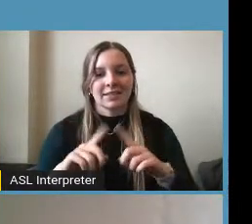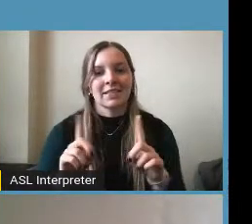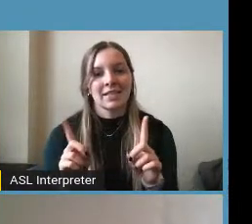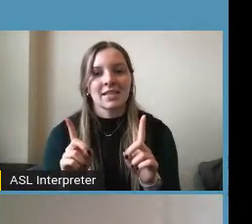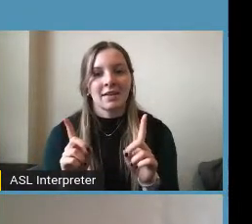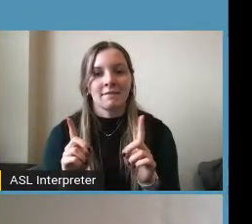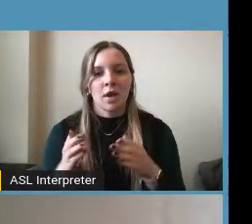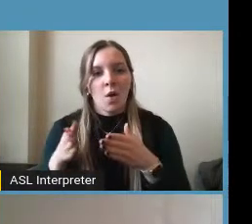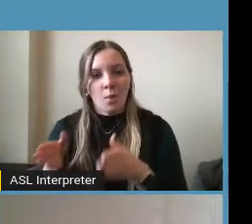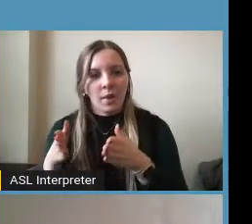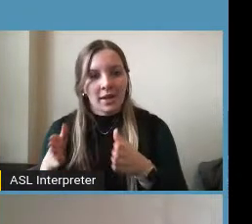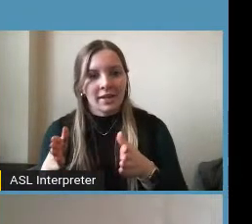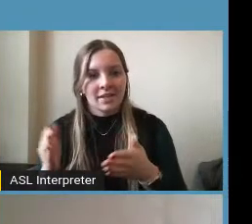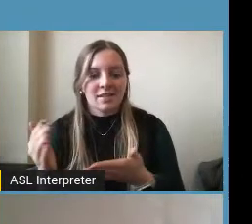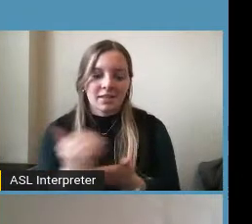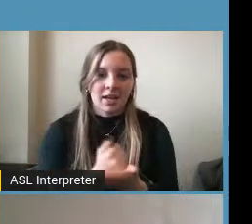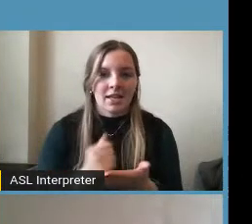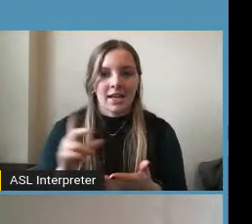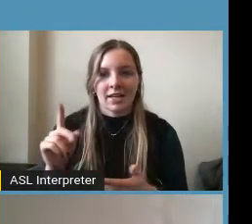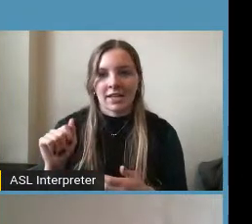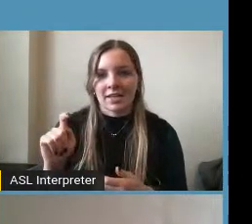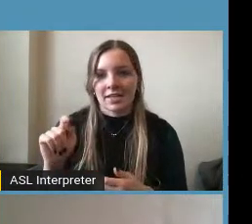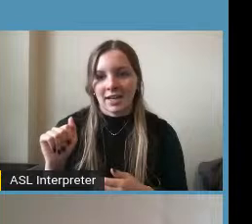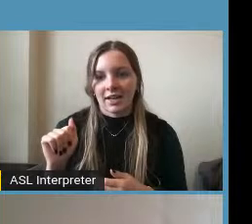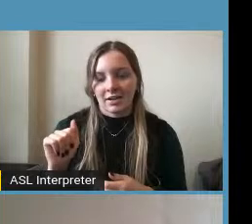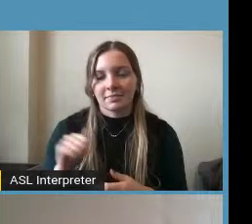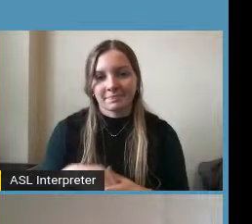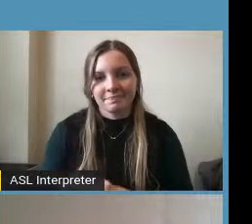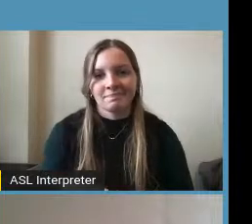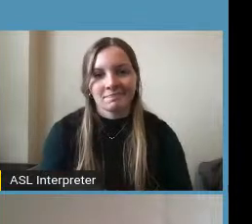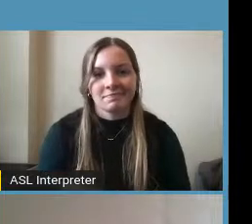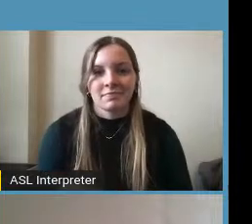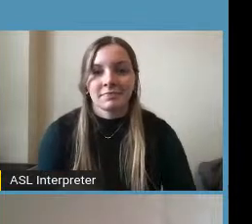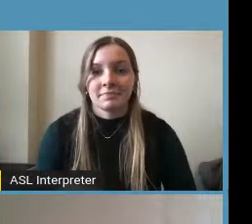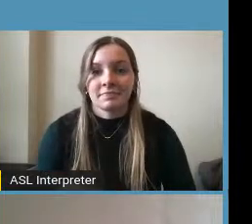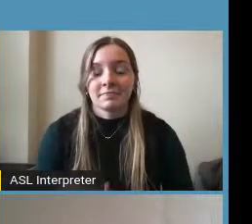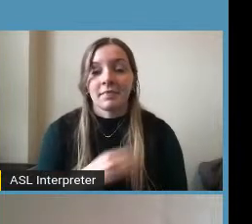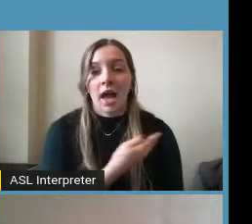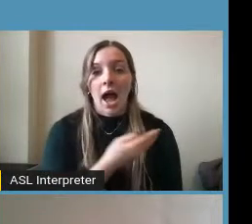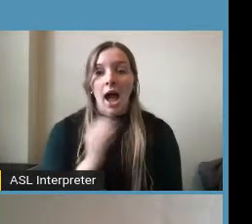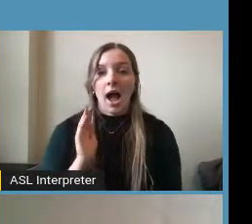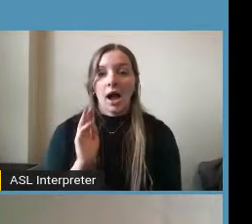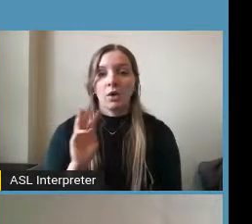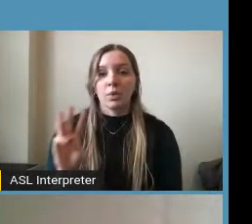We have some resources on our website, and some of the